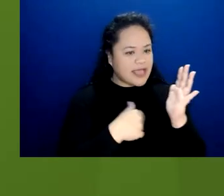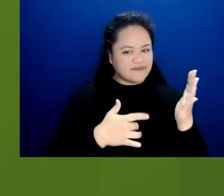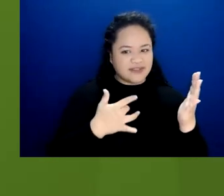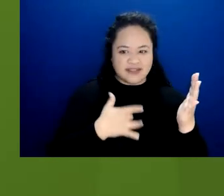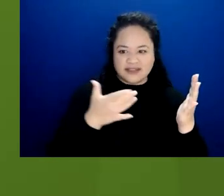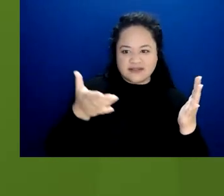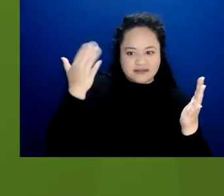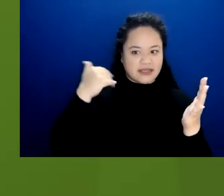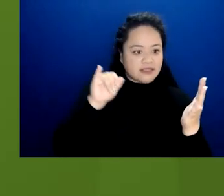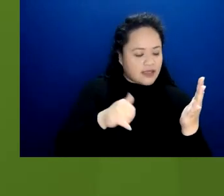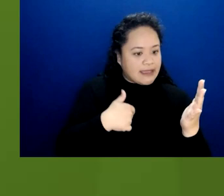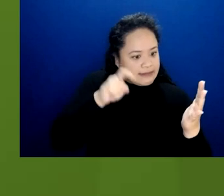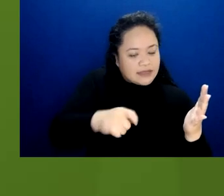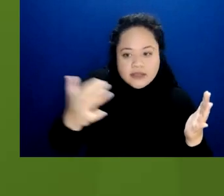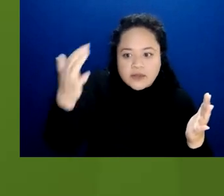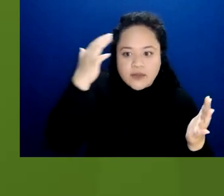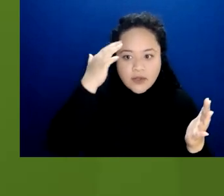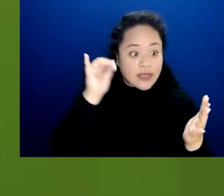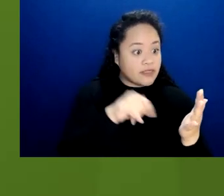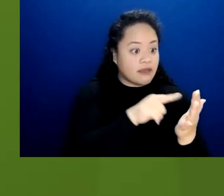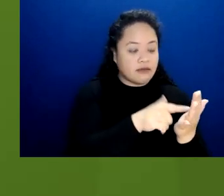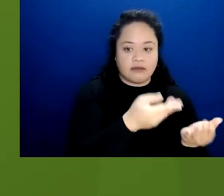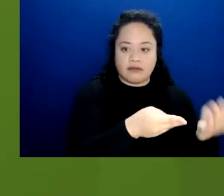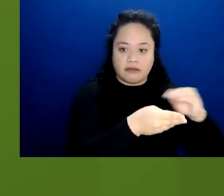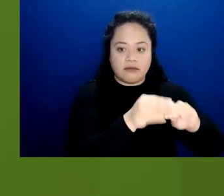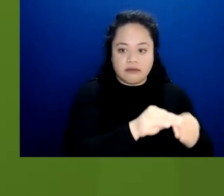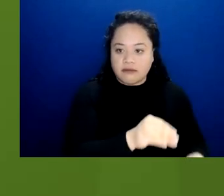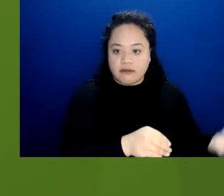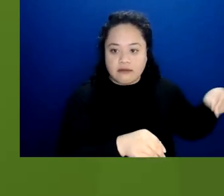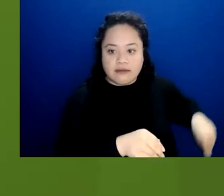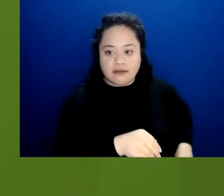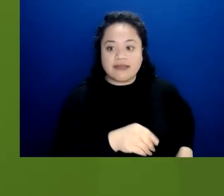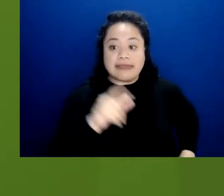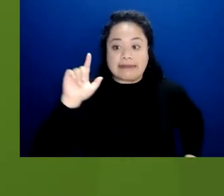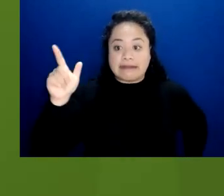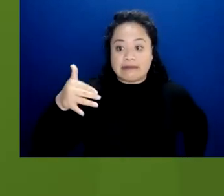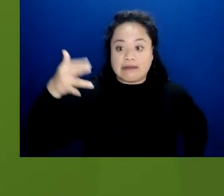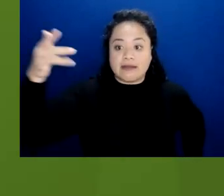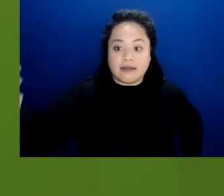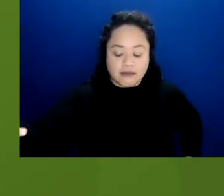know, tucked that away for 4 years, opened it at the end of high school. And